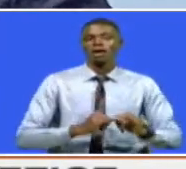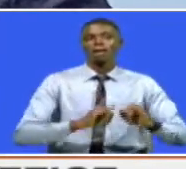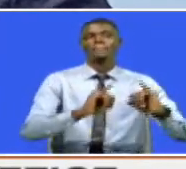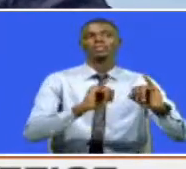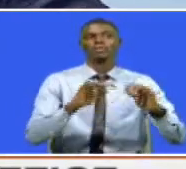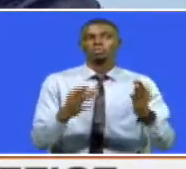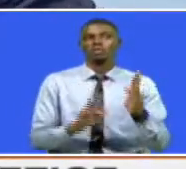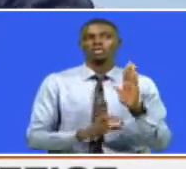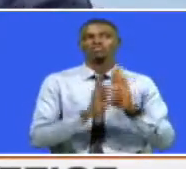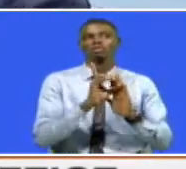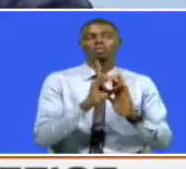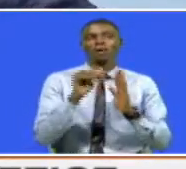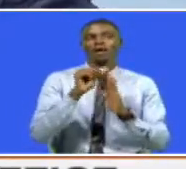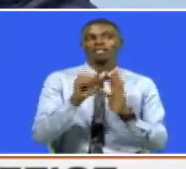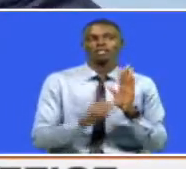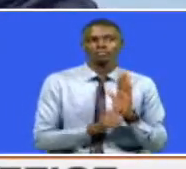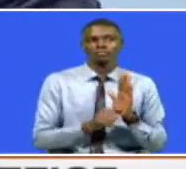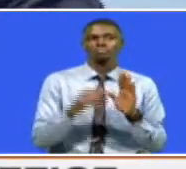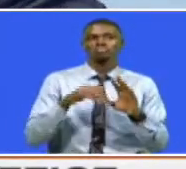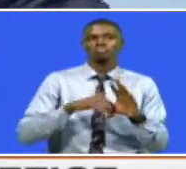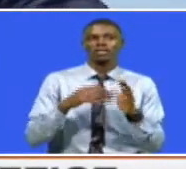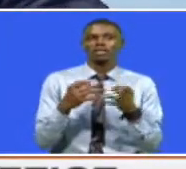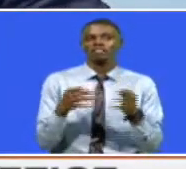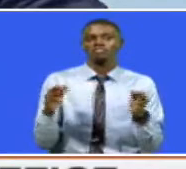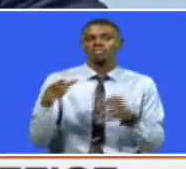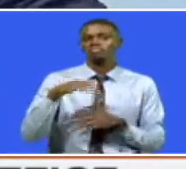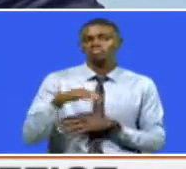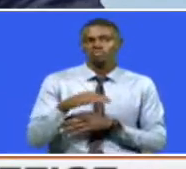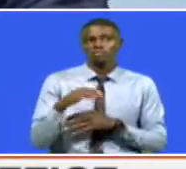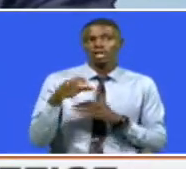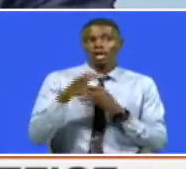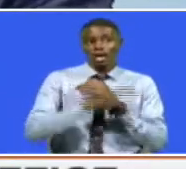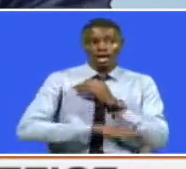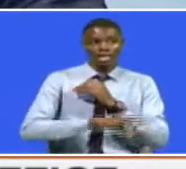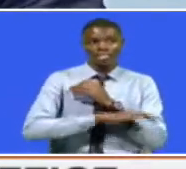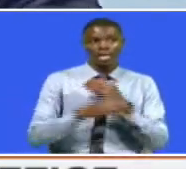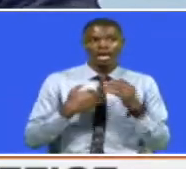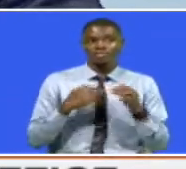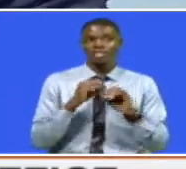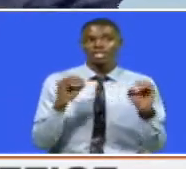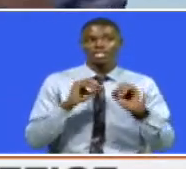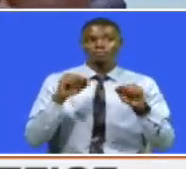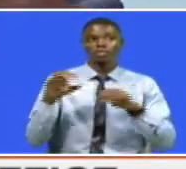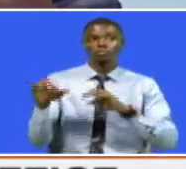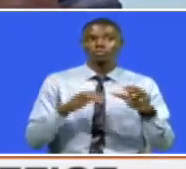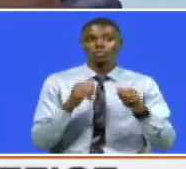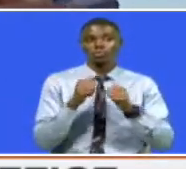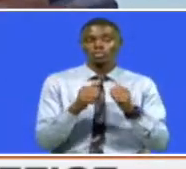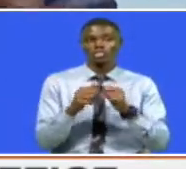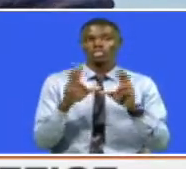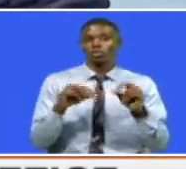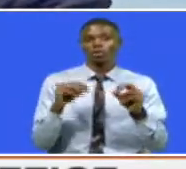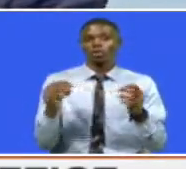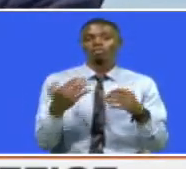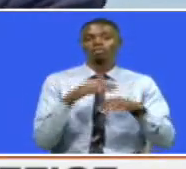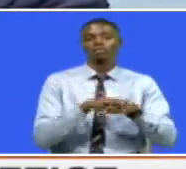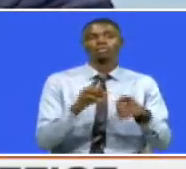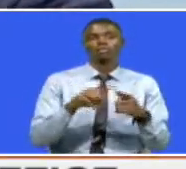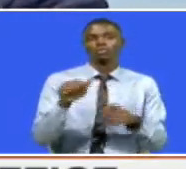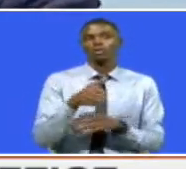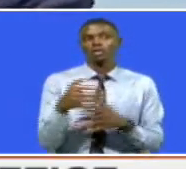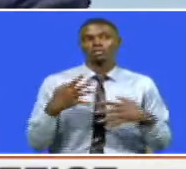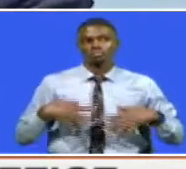your development agenda in a vacuum. As a country, there's nothing that we can do which is not aligned to what is happening elsewhere. Our